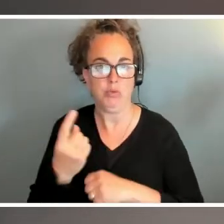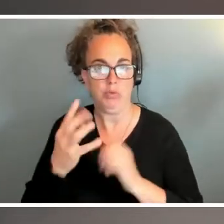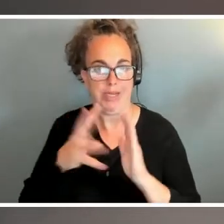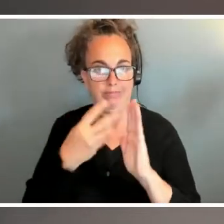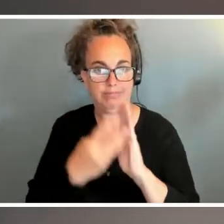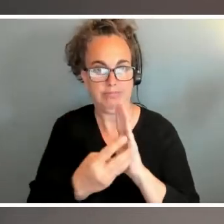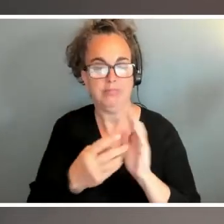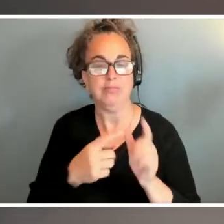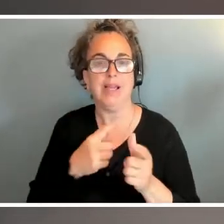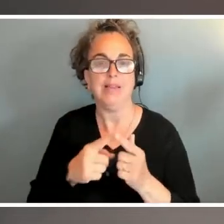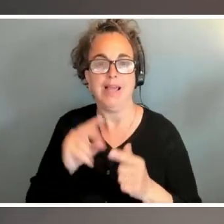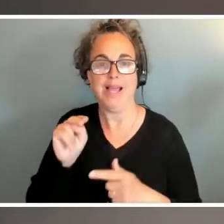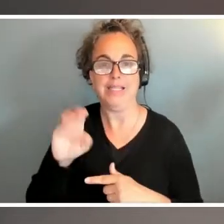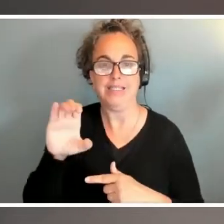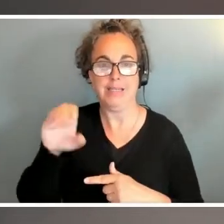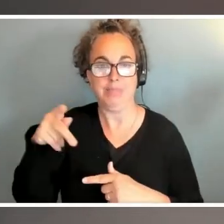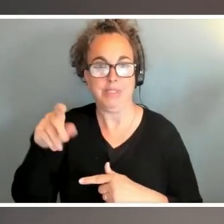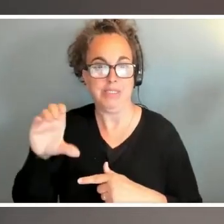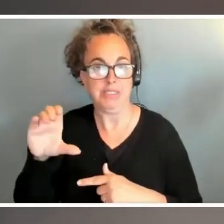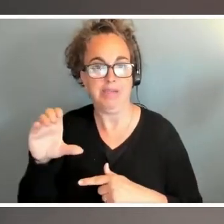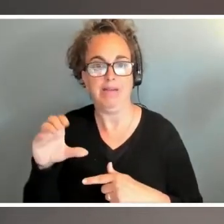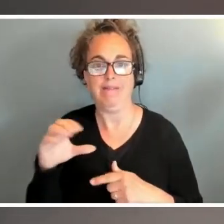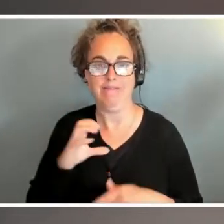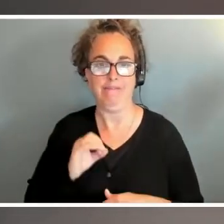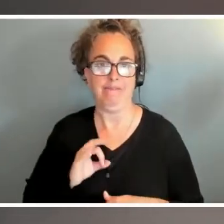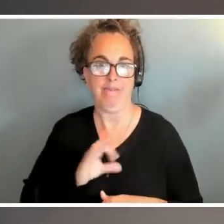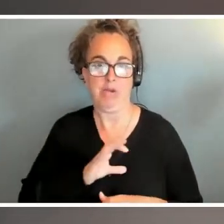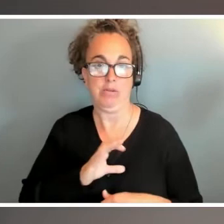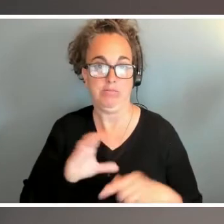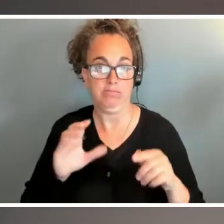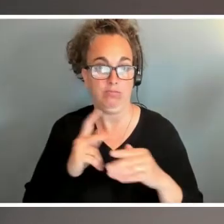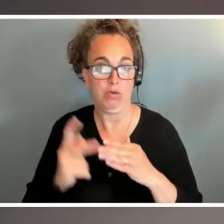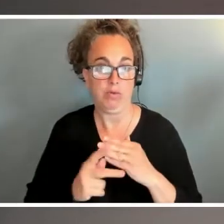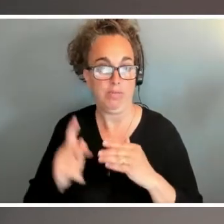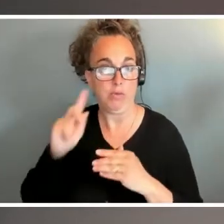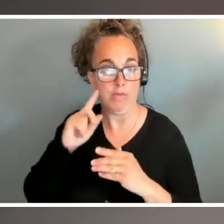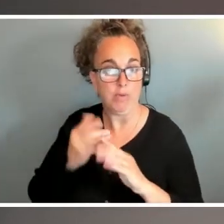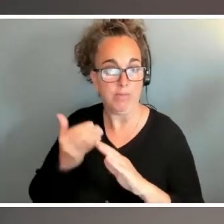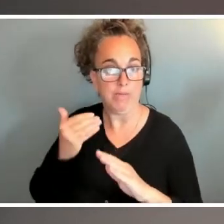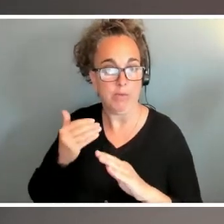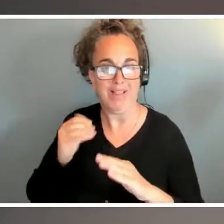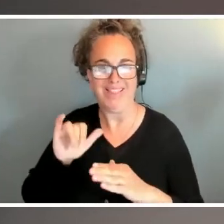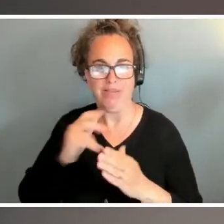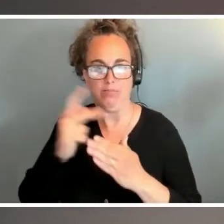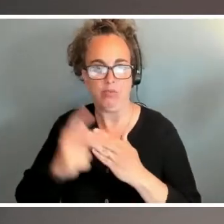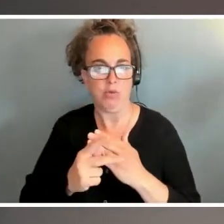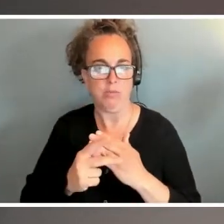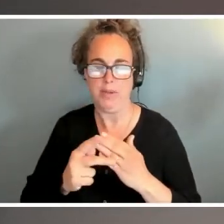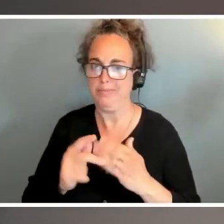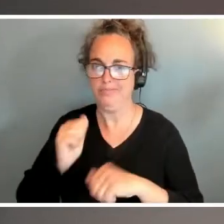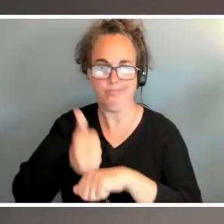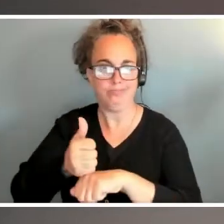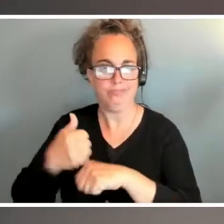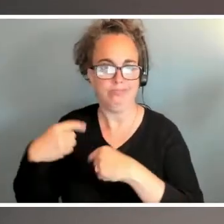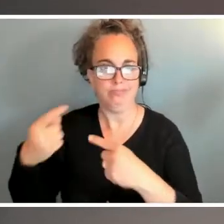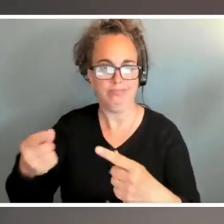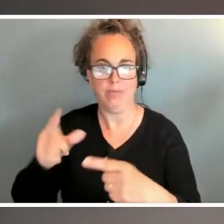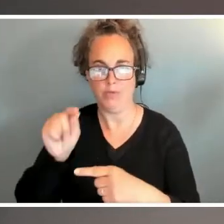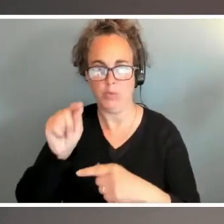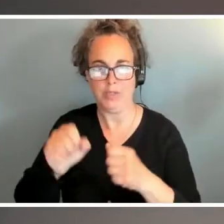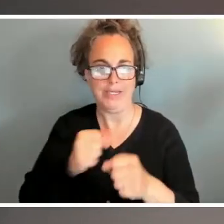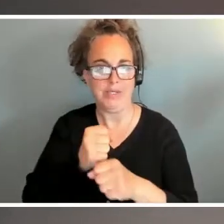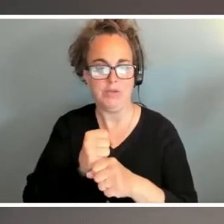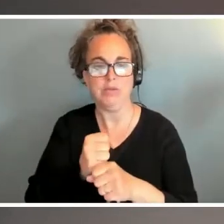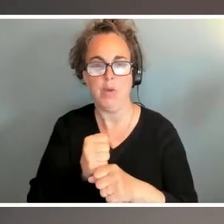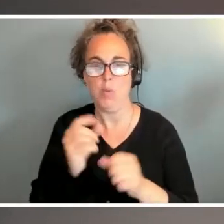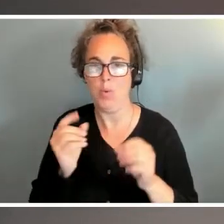the NCPC Faculty Development Program. As you heard yesterday, this program has been in place for more than 20 years and is one of